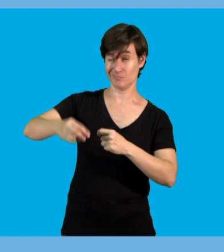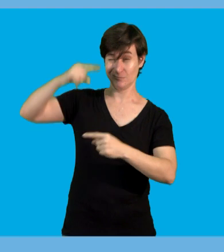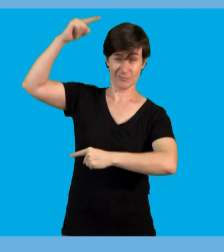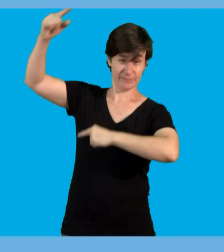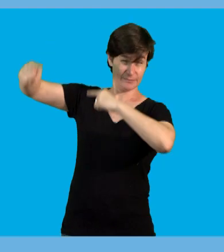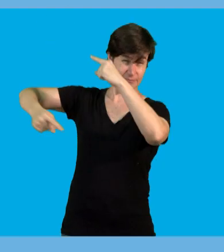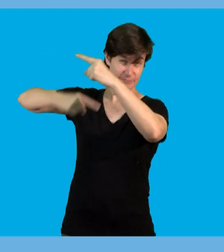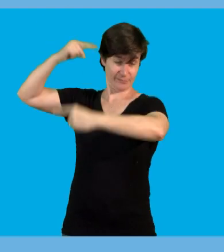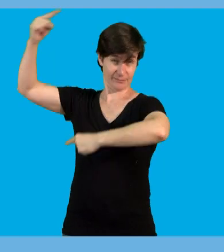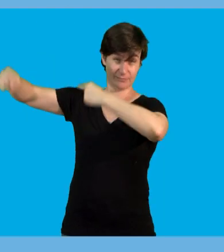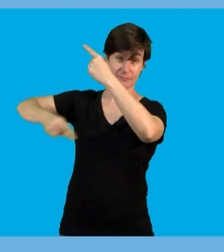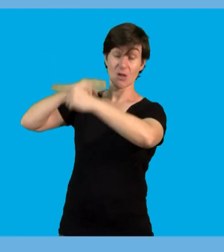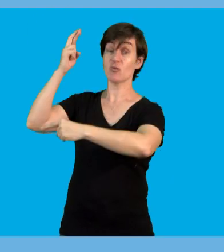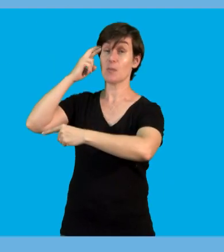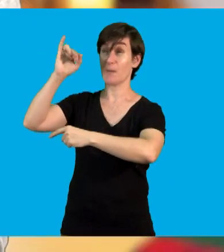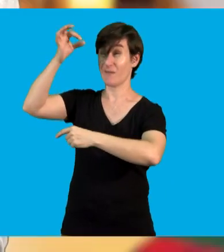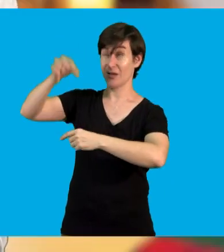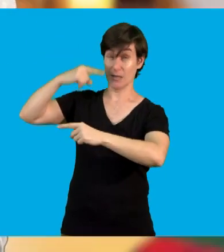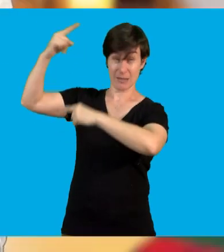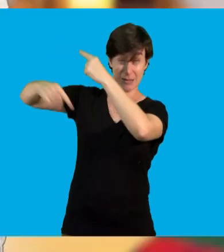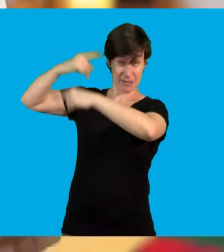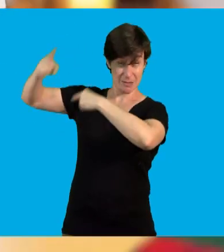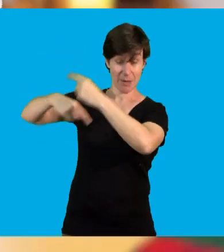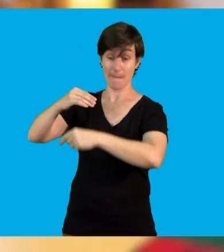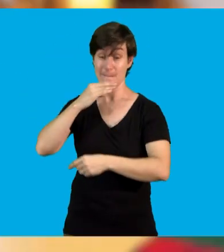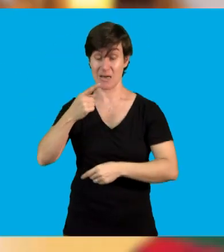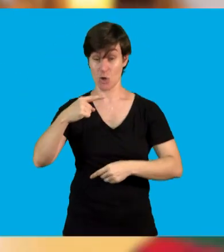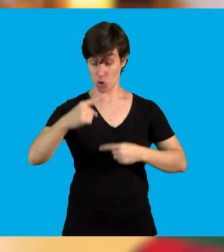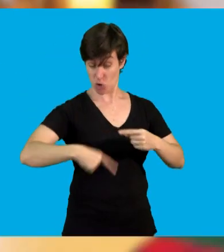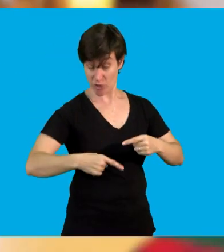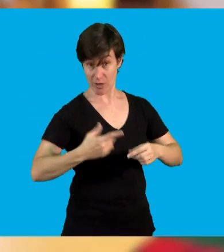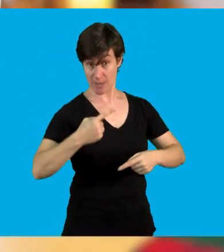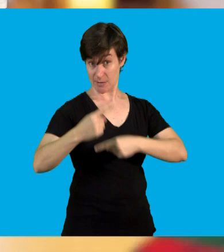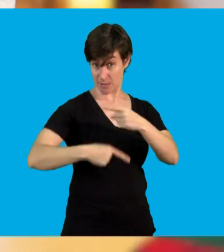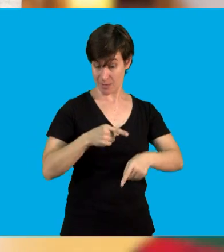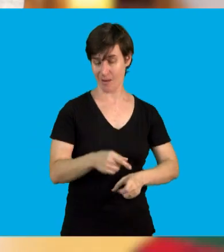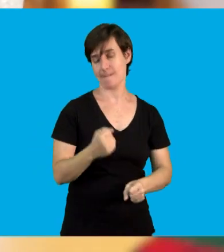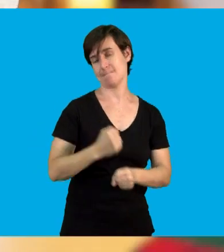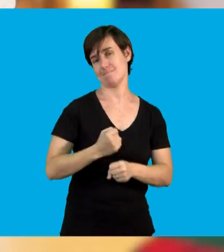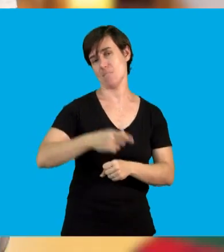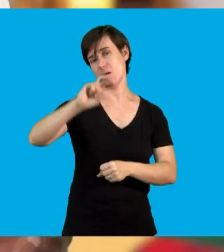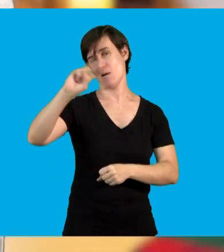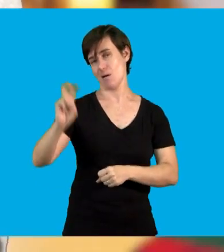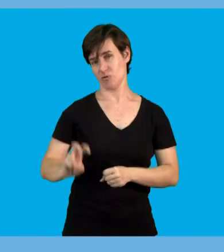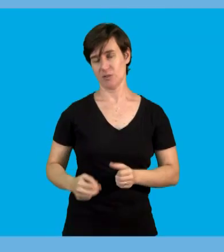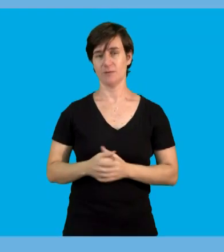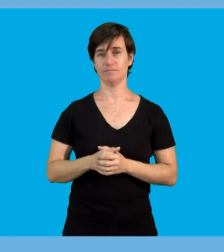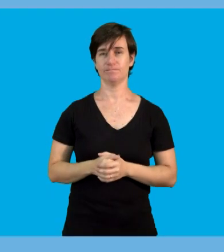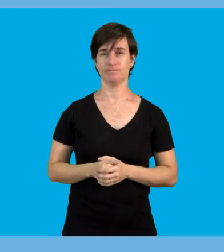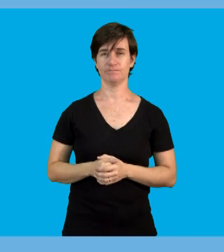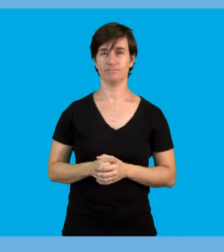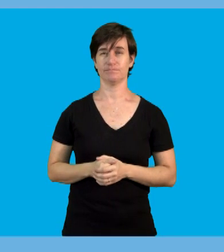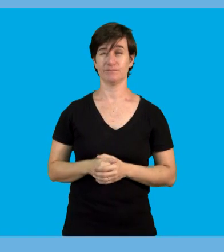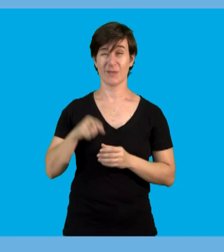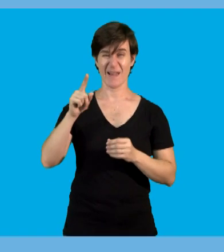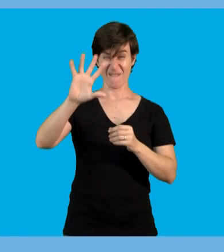of the turbine. And remember, once the turbine spins, the generator is going to spin and therefore produce electricity. So